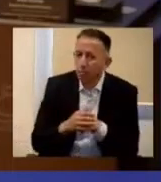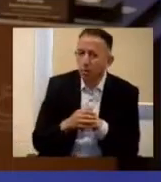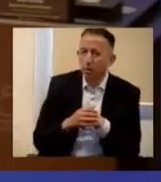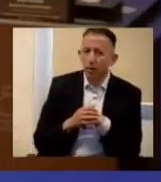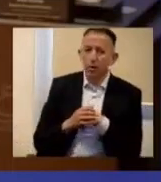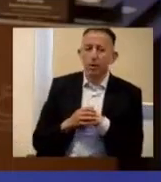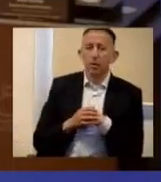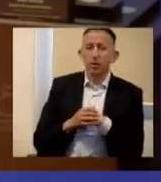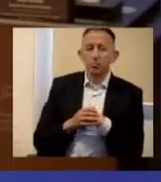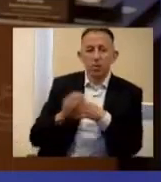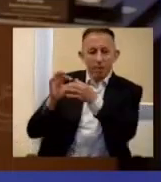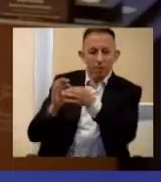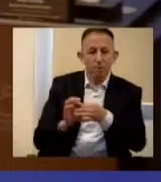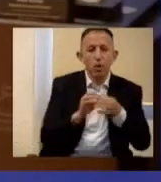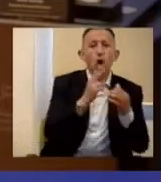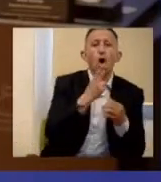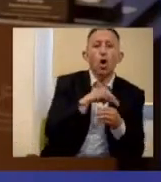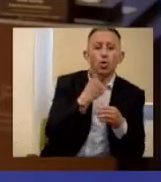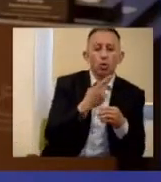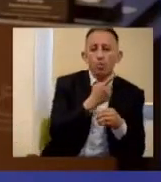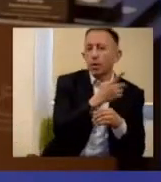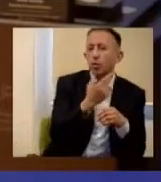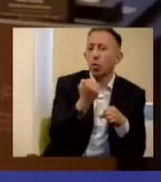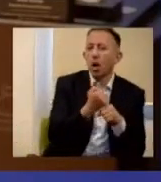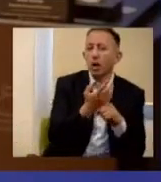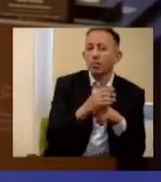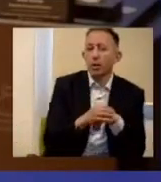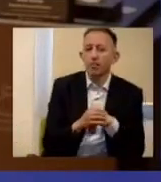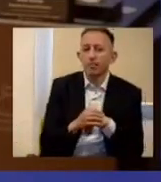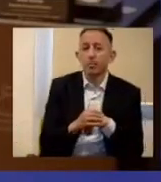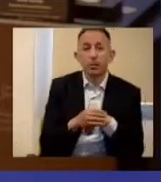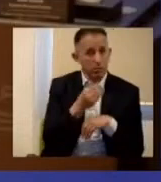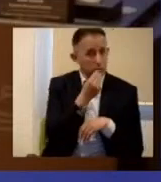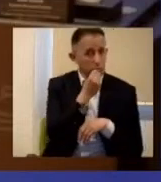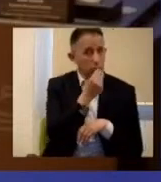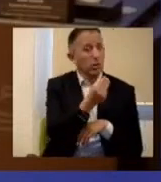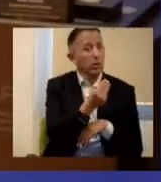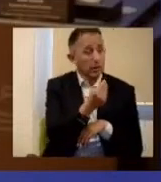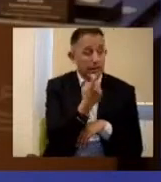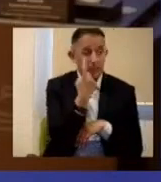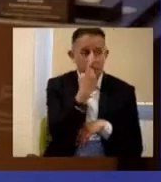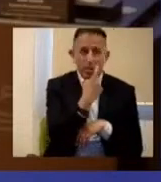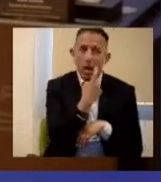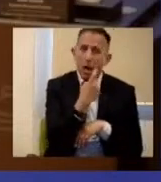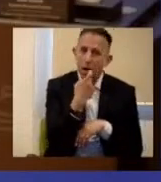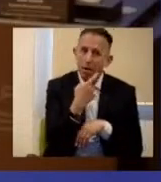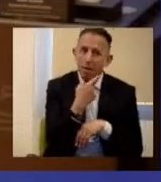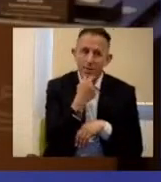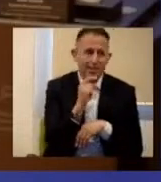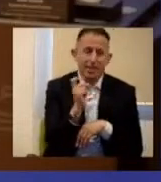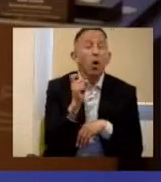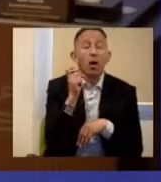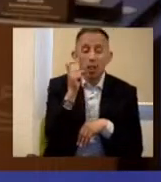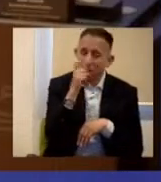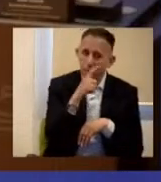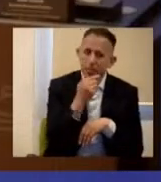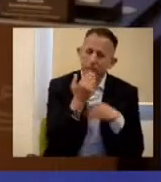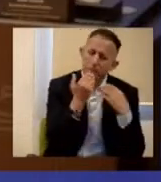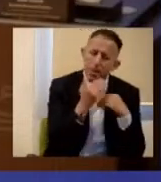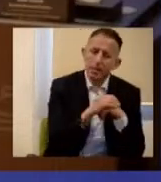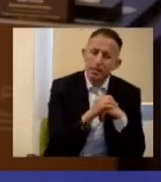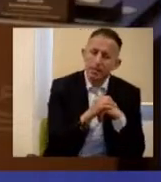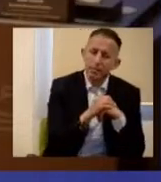This is a tough question. Thank you. It's a very important point,